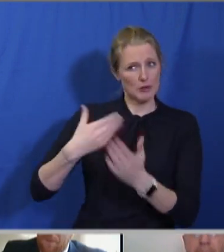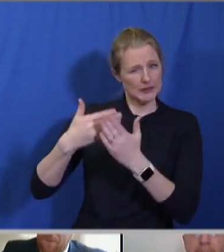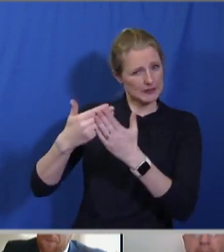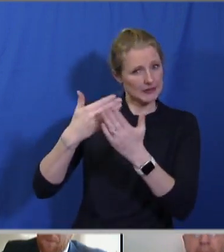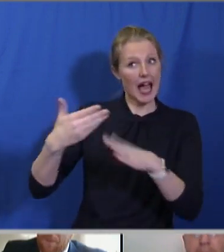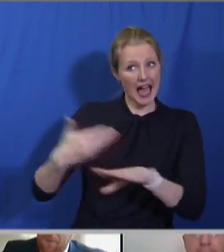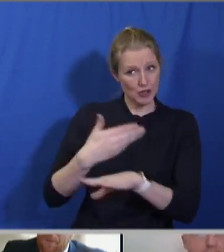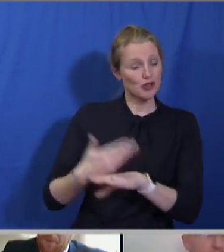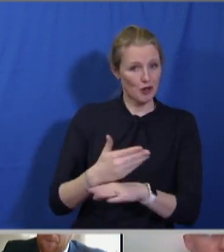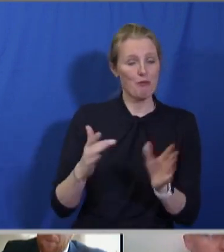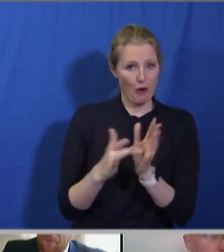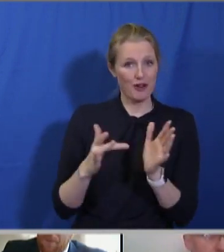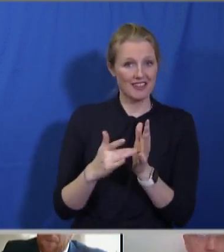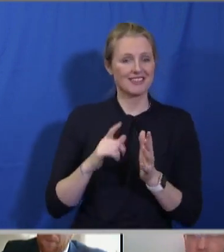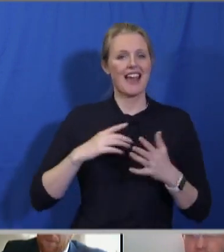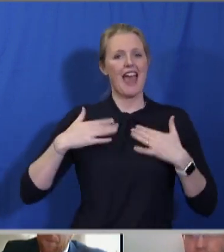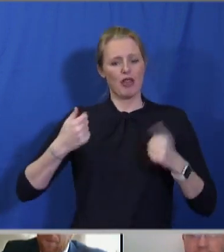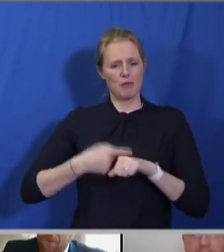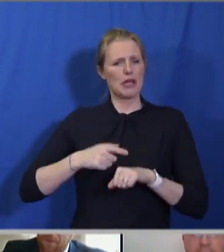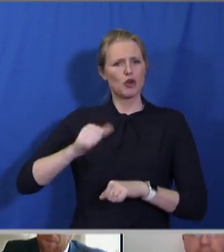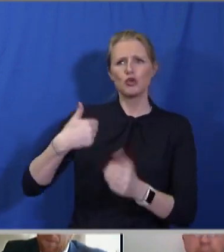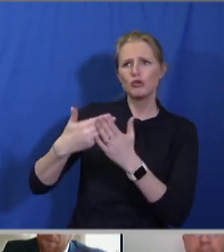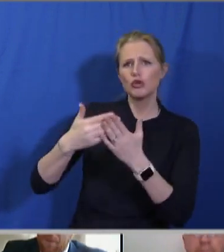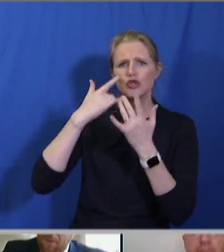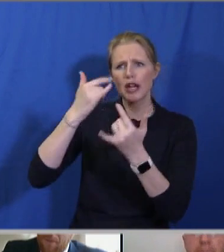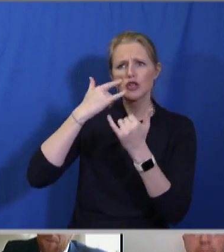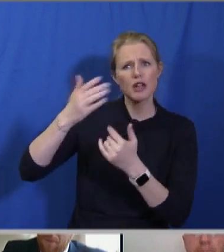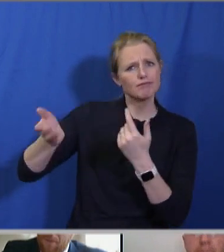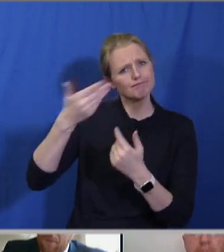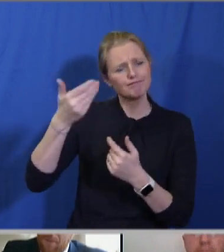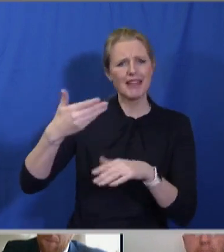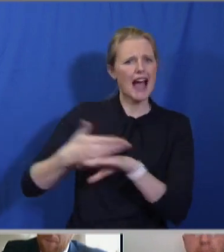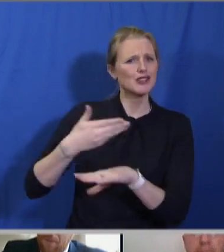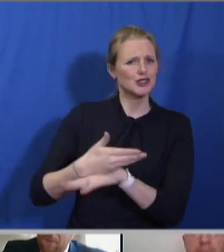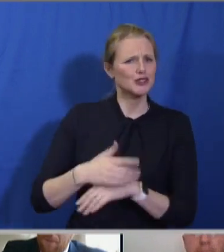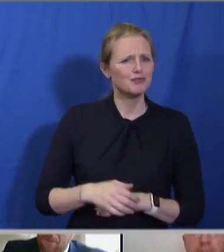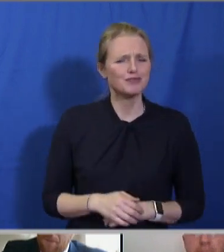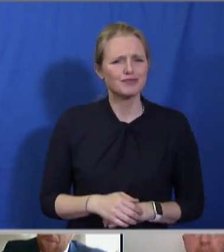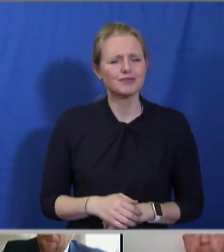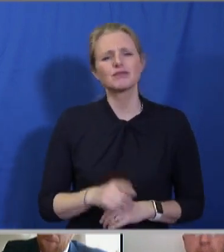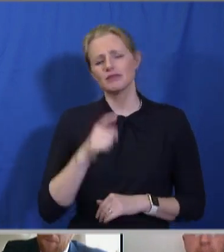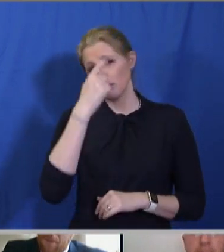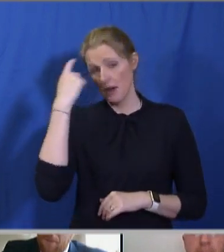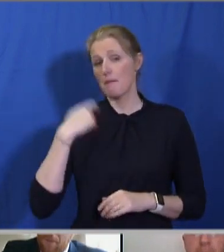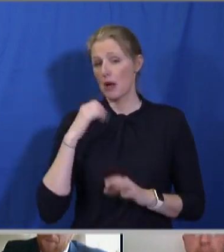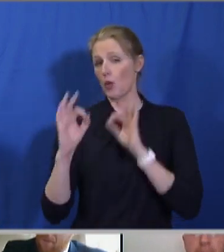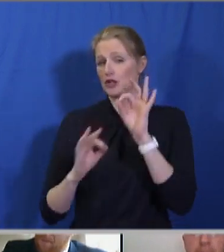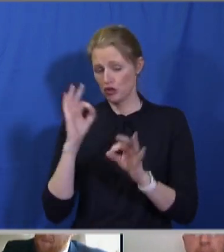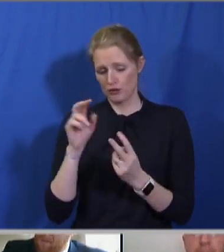of having the likes of a health committee to keep those checks in place. But the questions I have, Mark, I'm sure you remember them. They were about